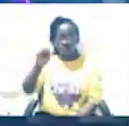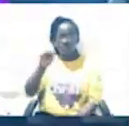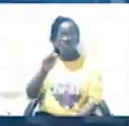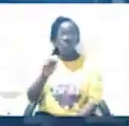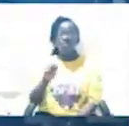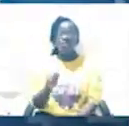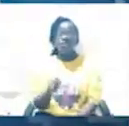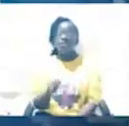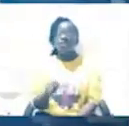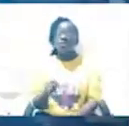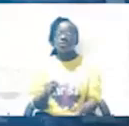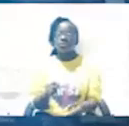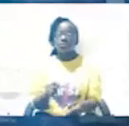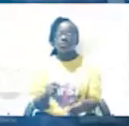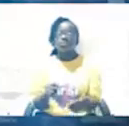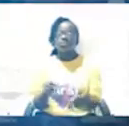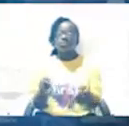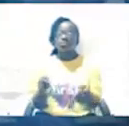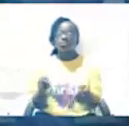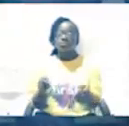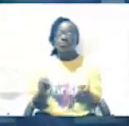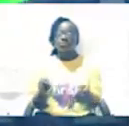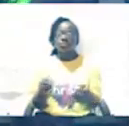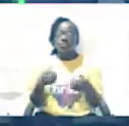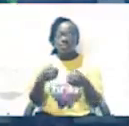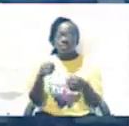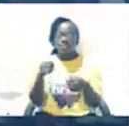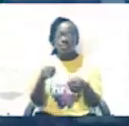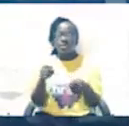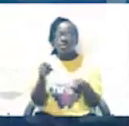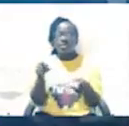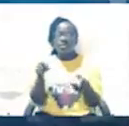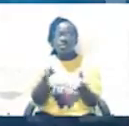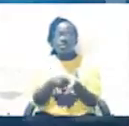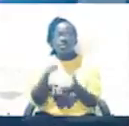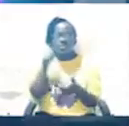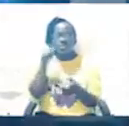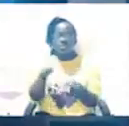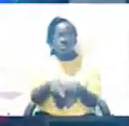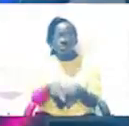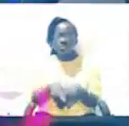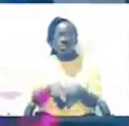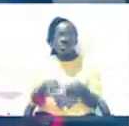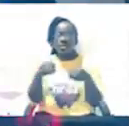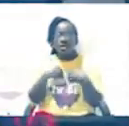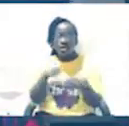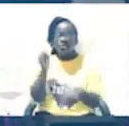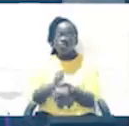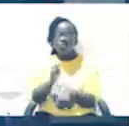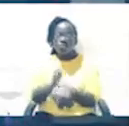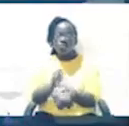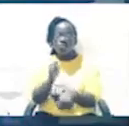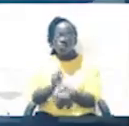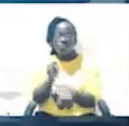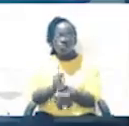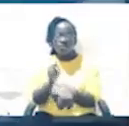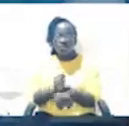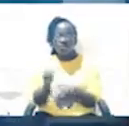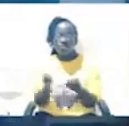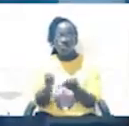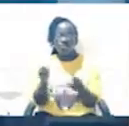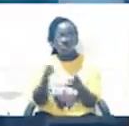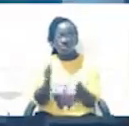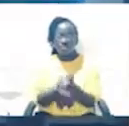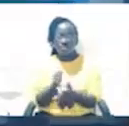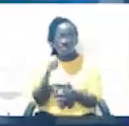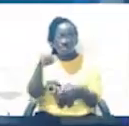near future the bride will rise on his feet and provide for them. Why yeah, Juma abre at a T1 and said you